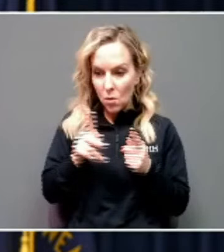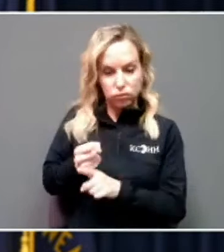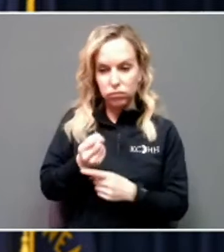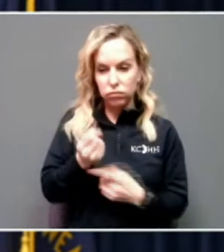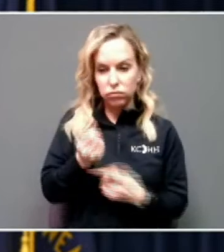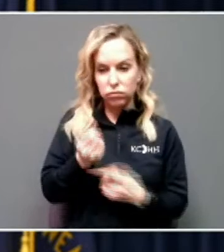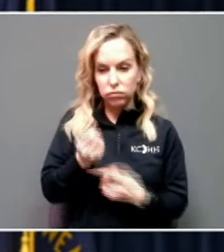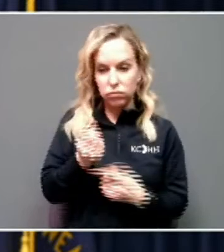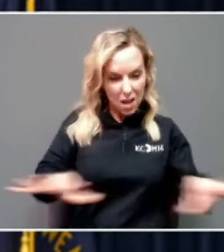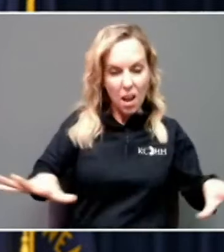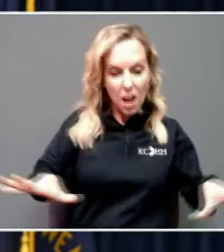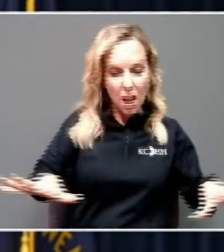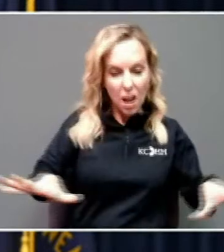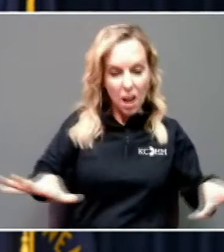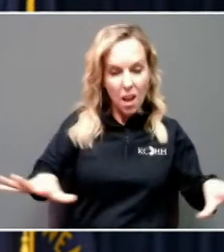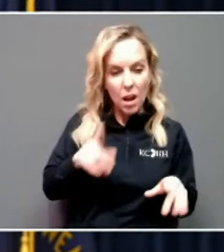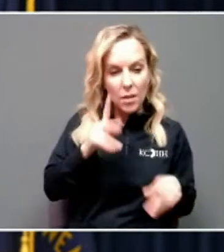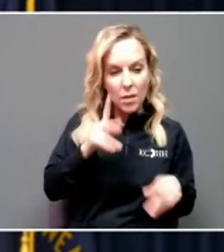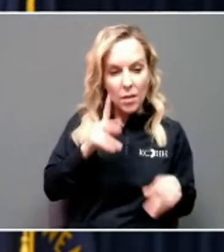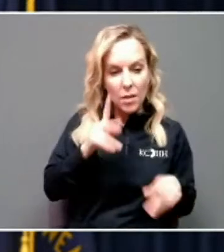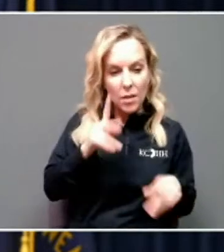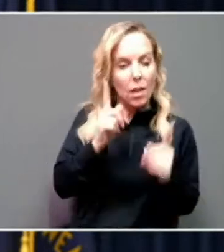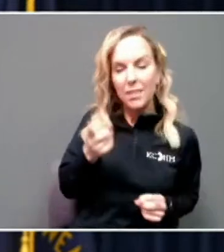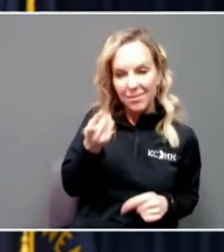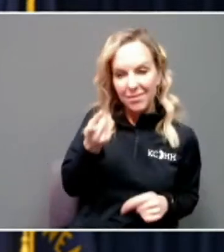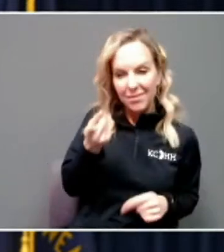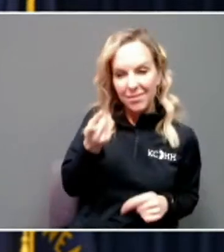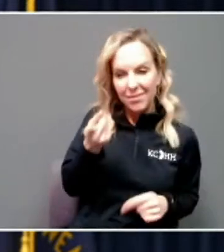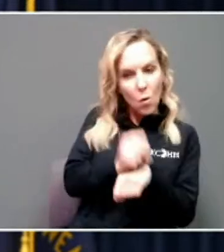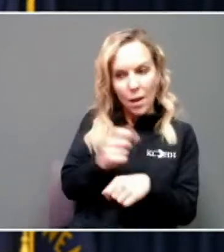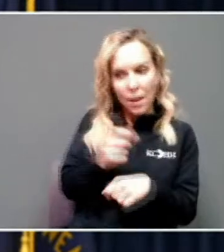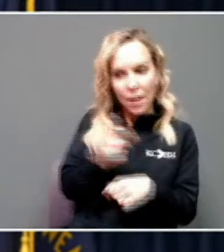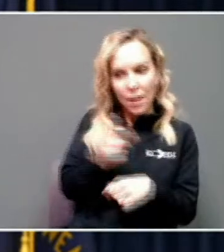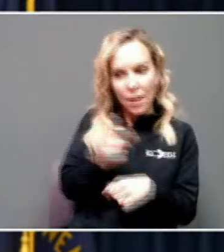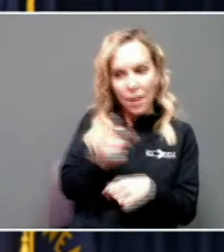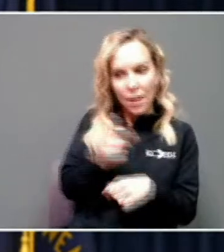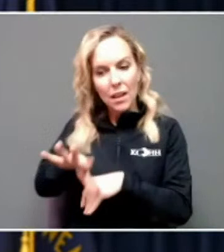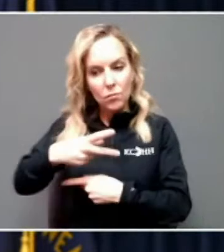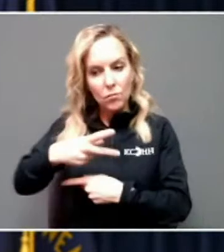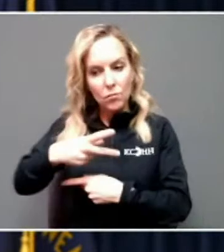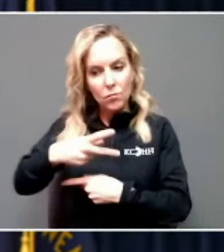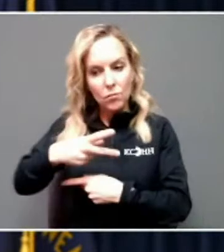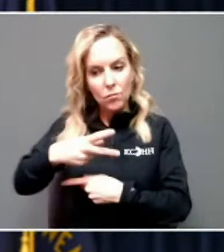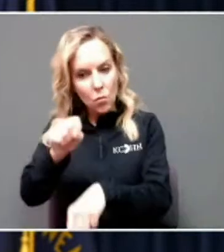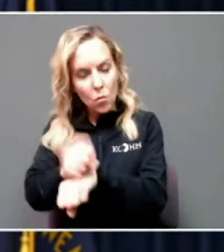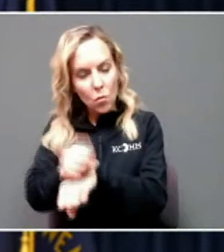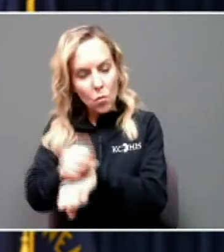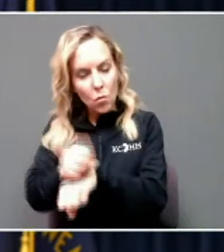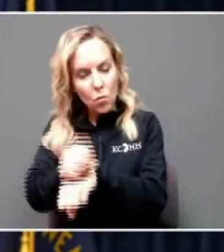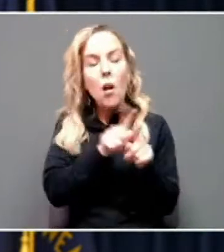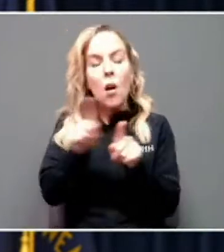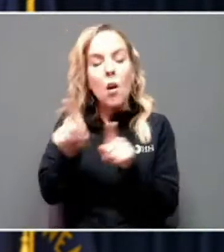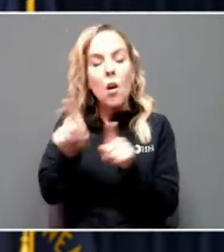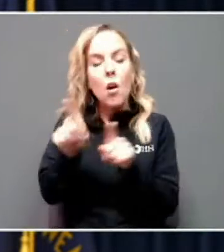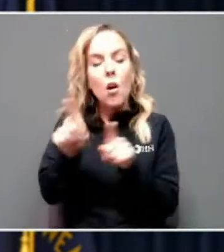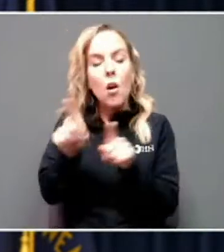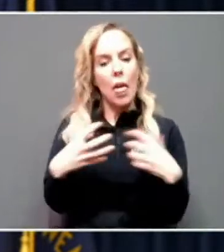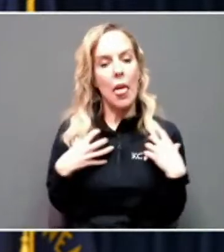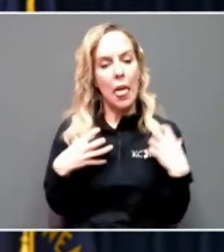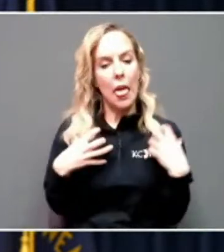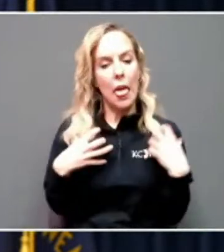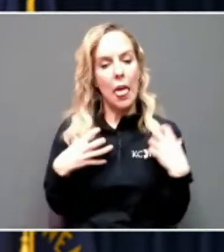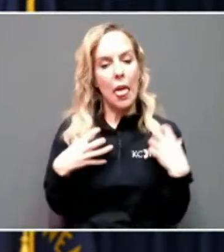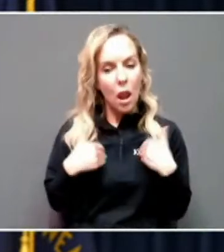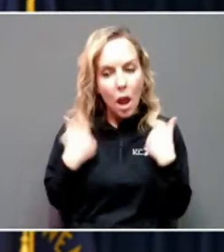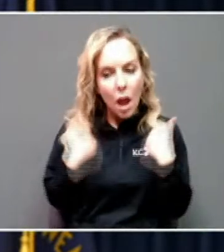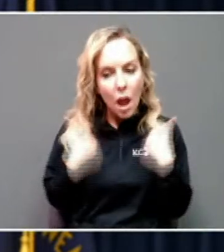can impact productivity. And it's also dangerous in long-term health, damage to lungs and in other areas. And it's still